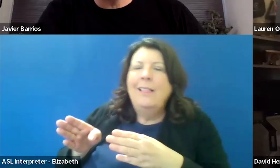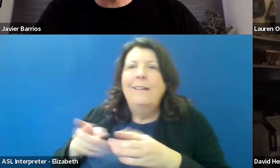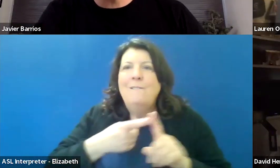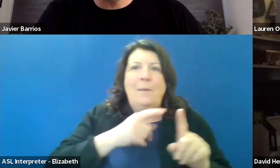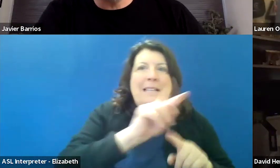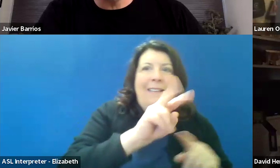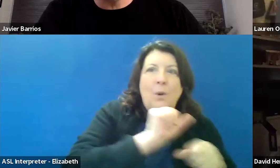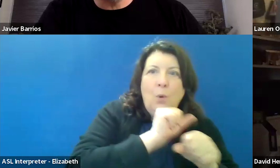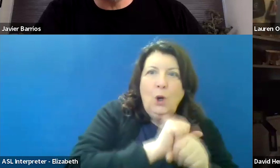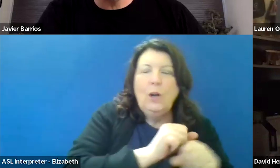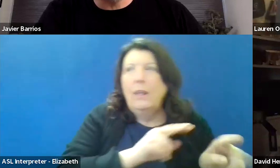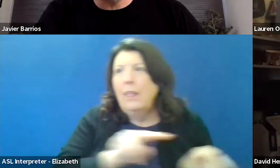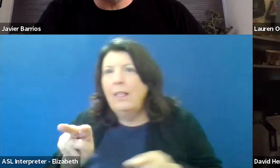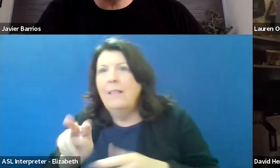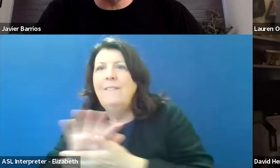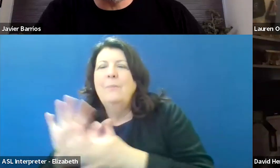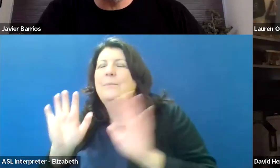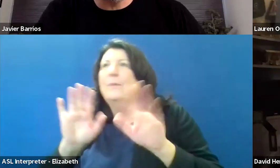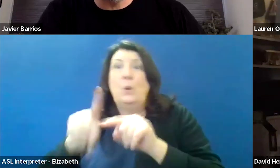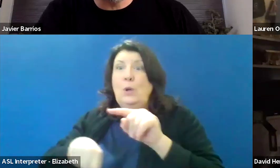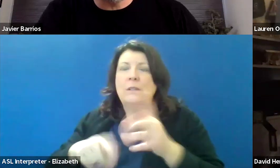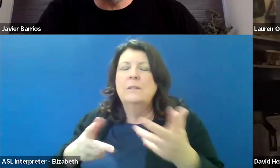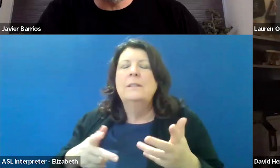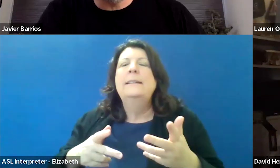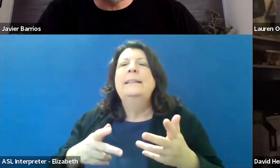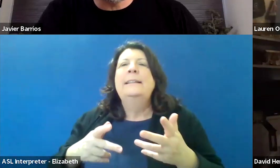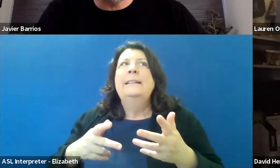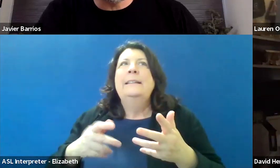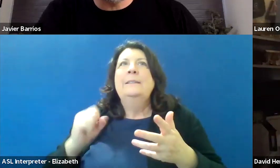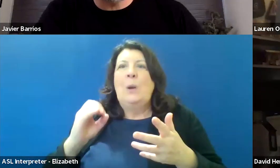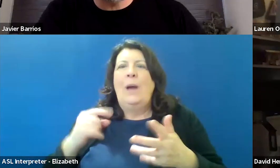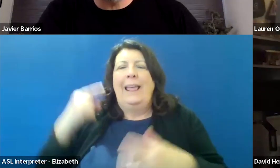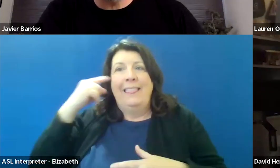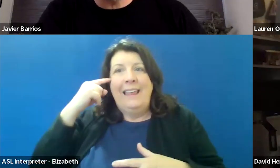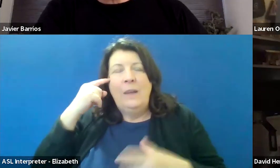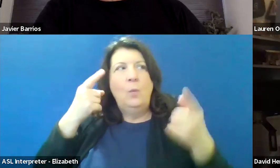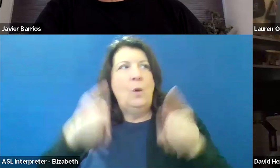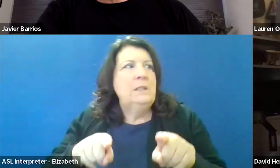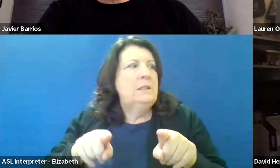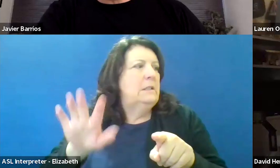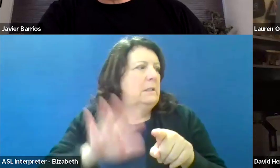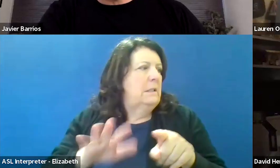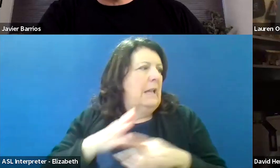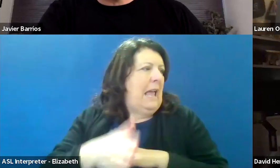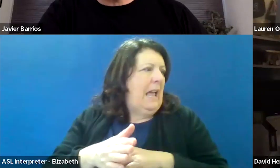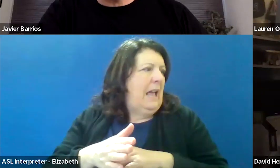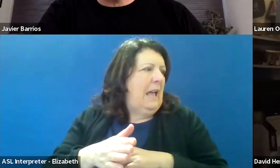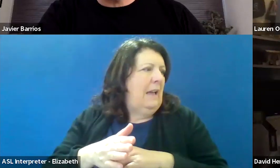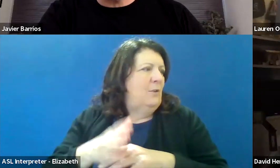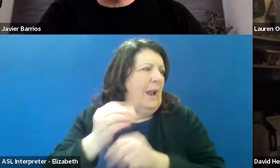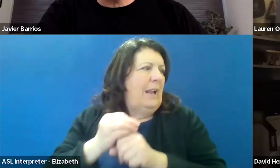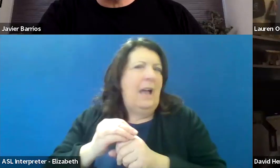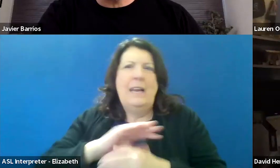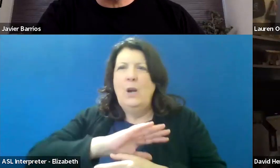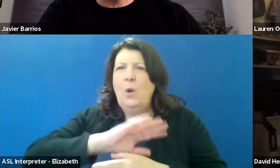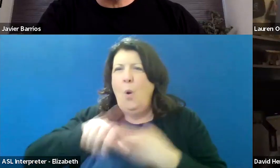tried to work hard, but I found it overwhelming. So, I think it was really after I got out of an overall deal at